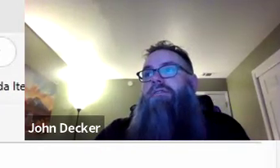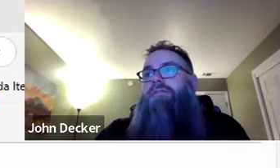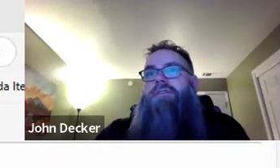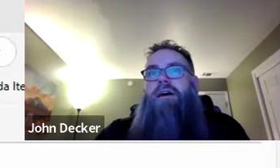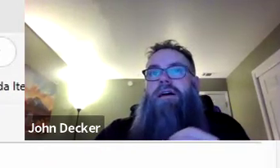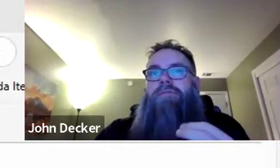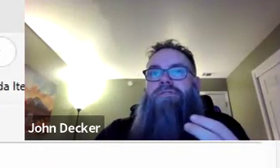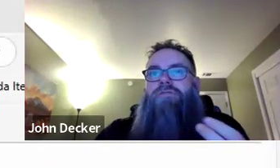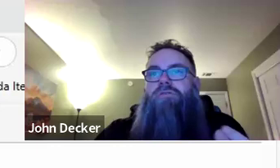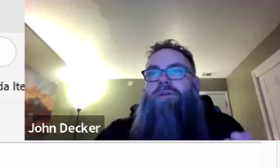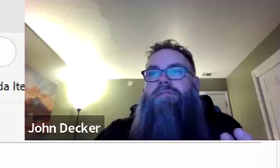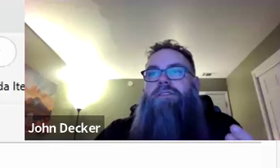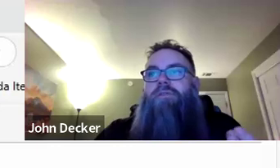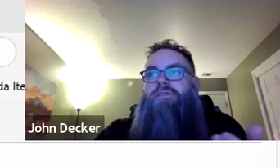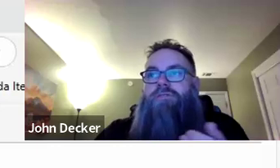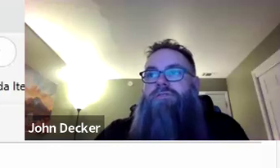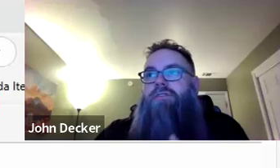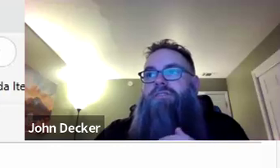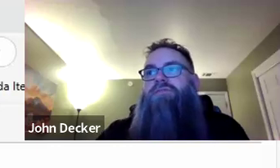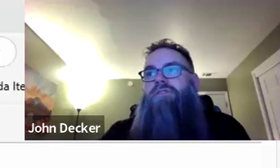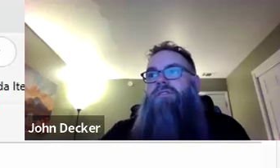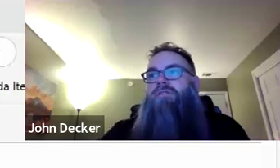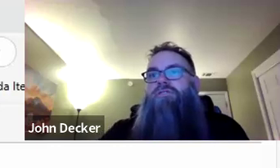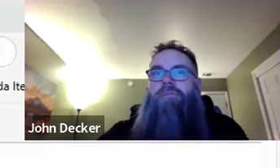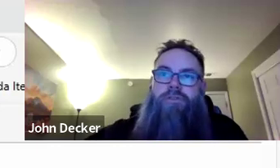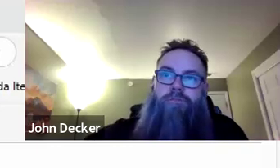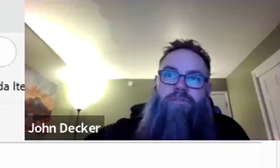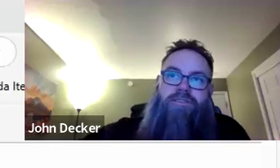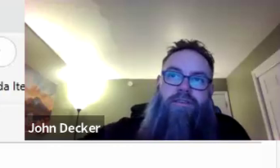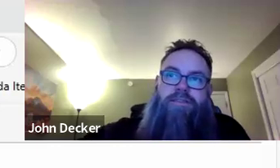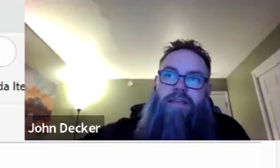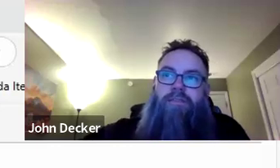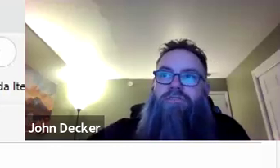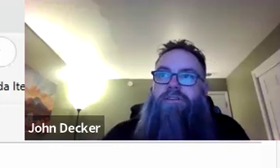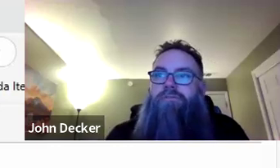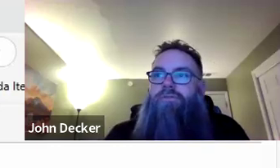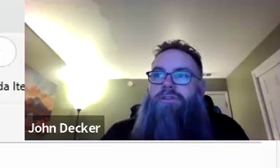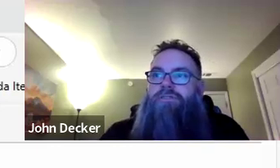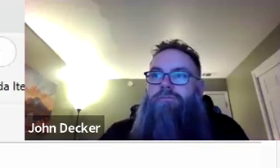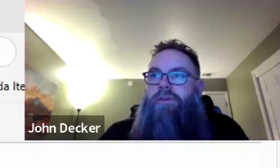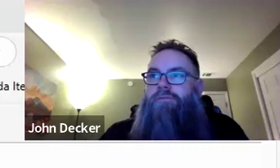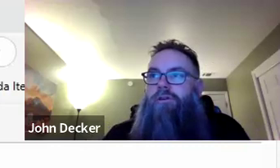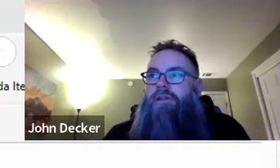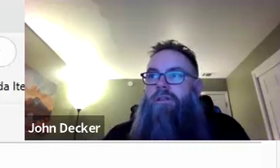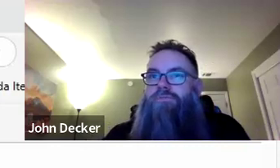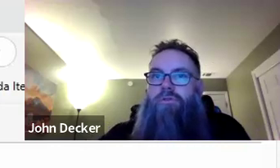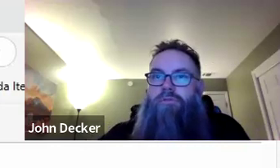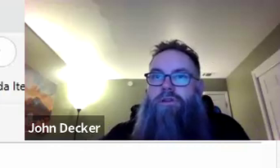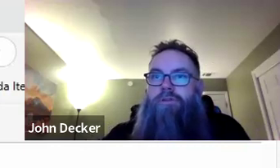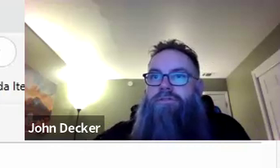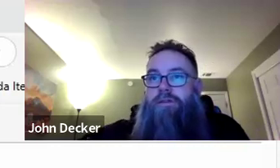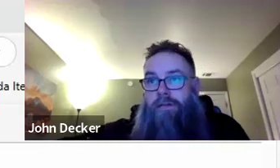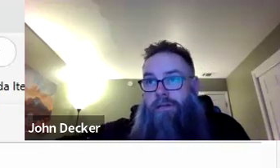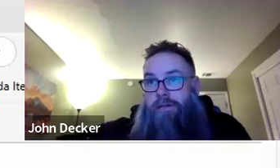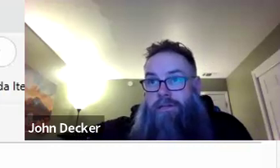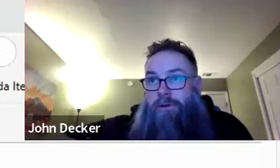Regional centers have a zero tolerance policy that requires regional centers, its vendors, and long-term healthcare facilities and their respective employees to be informed and knowledgeable in